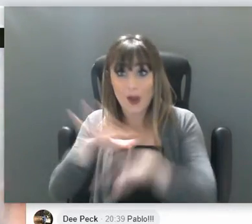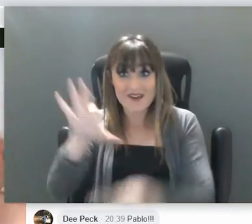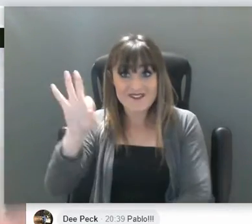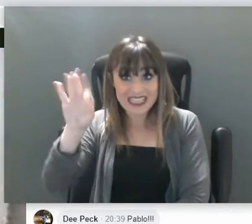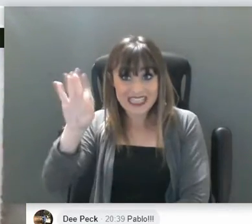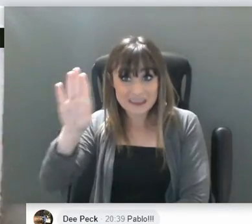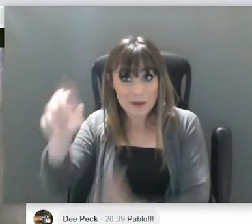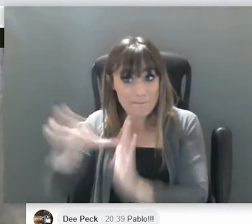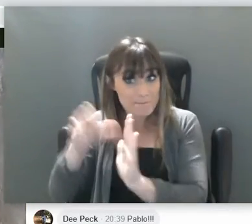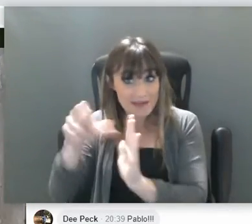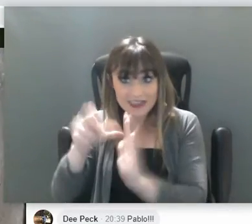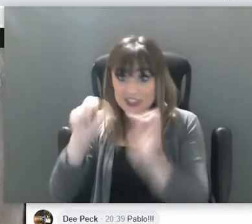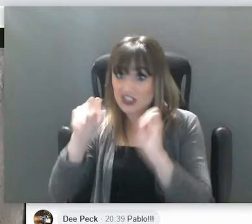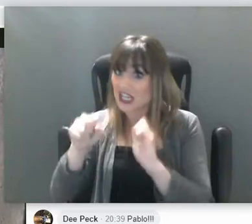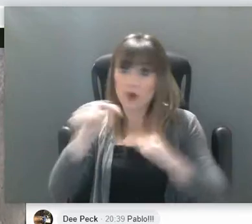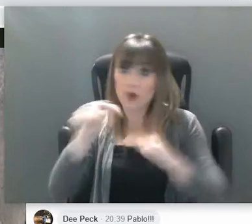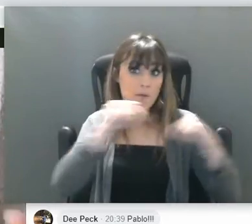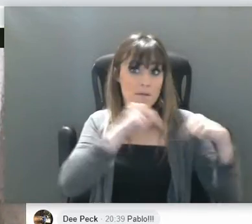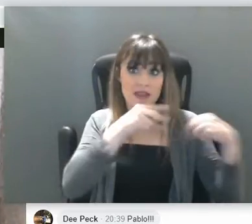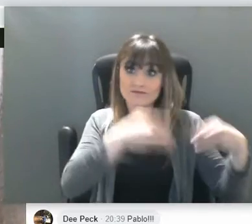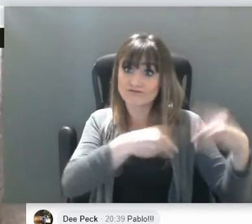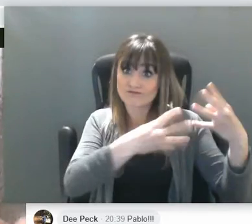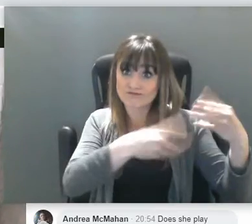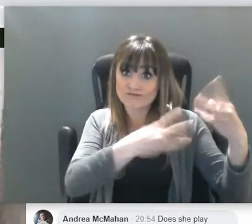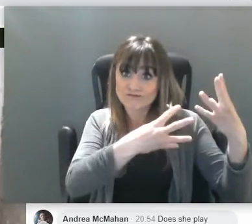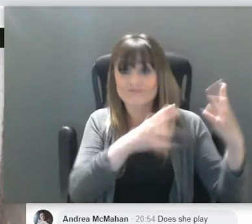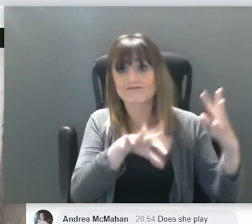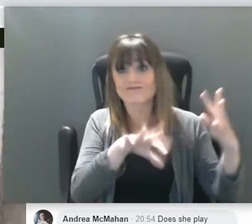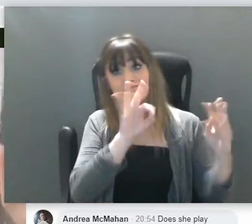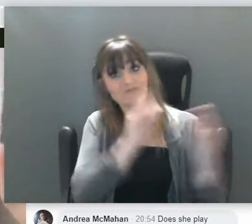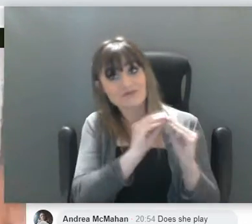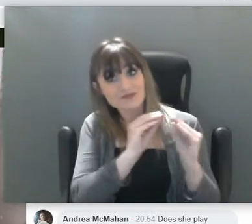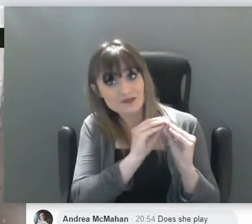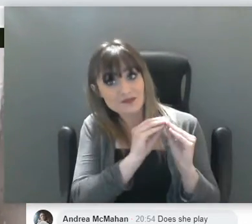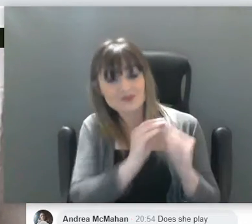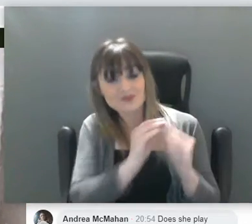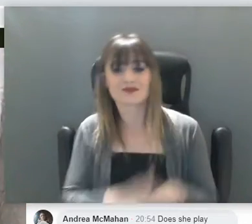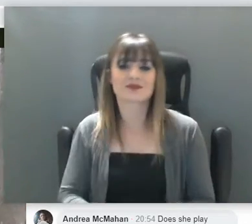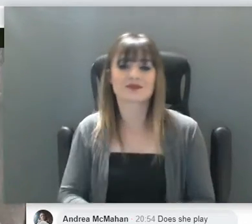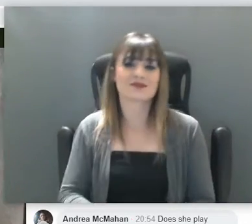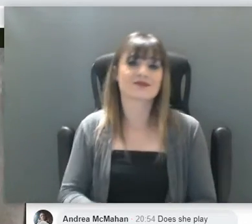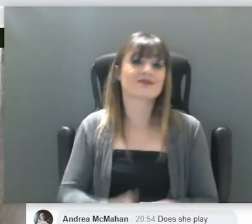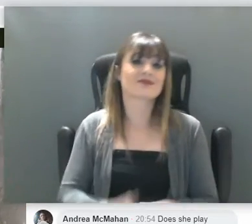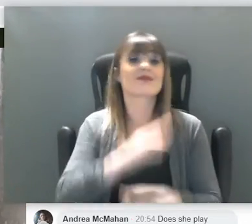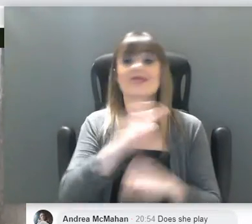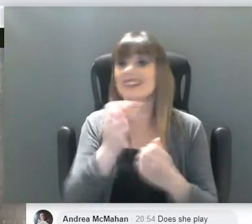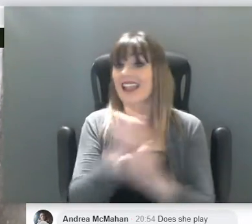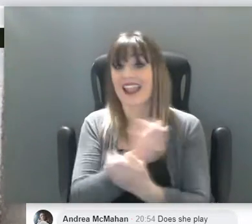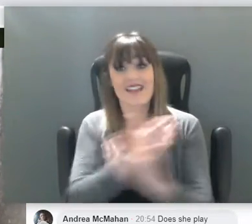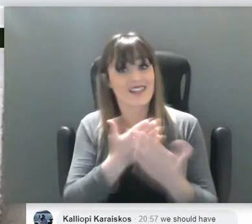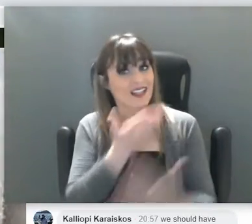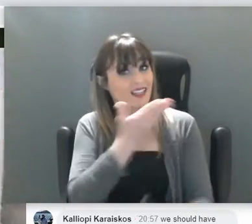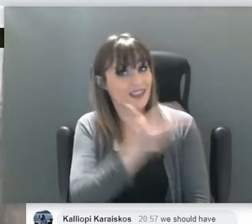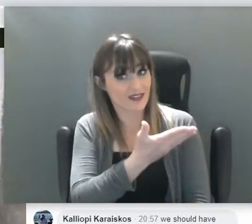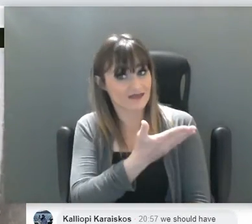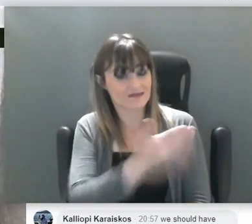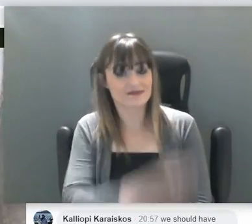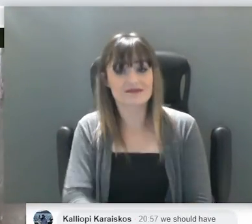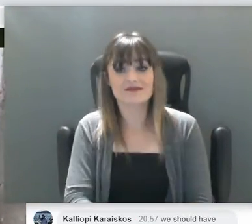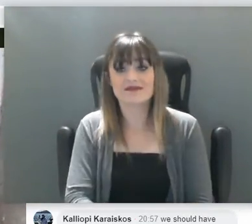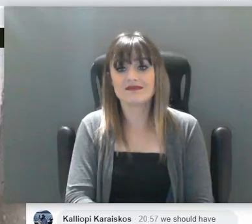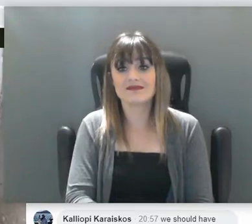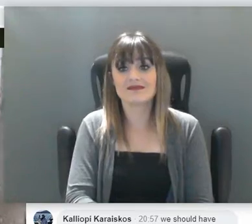forever. You can also go to our YouTube page. We have a channel there, Utah's Hogle Zoo. All of the Facebook field trips are there. So if you have a student or someone who